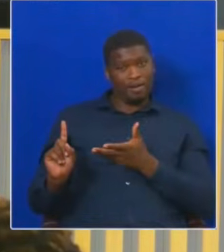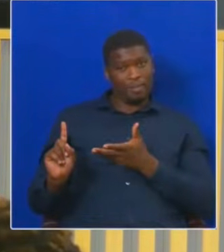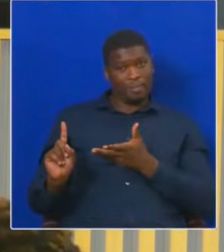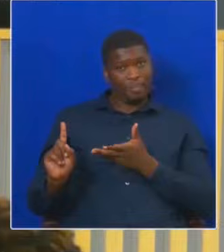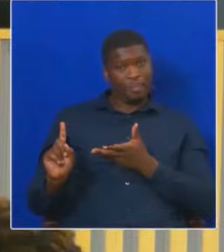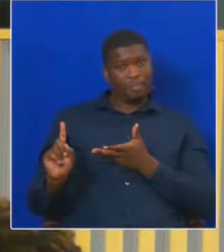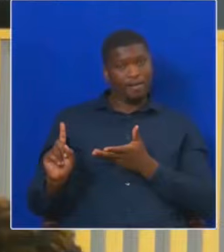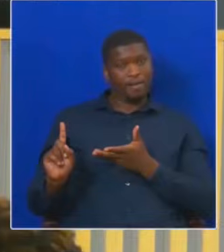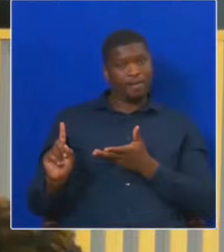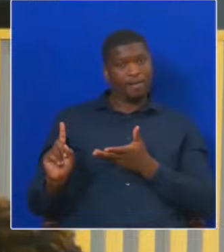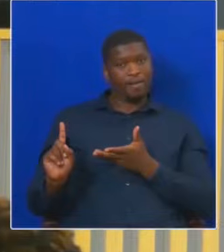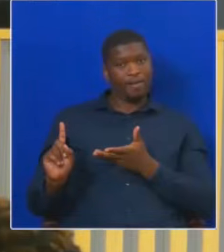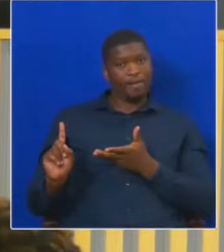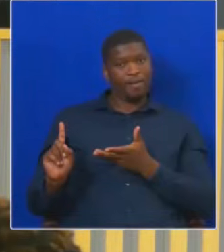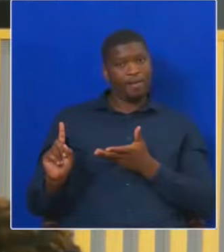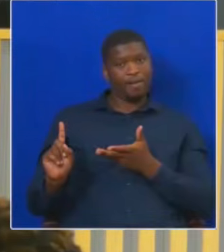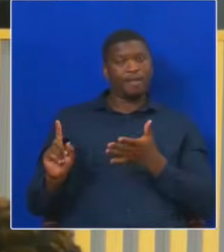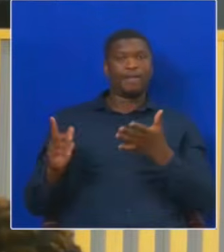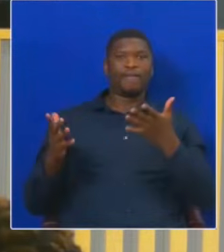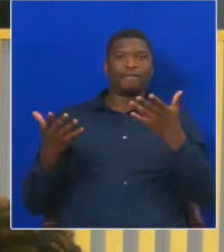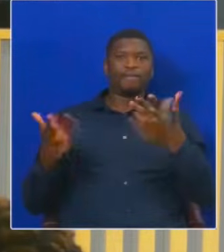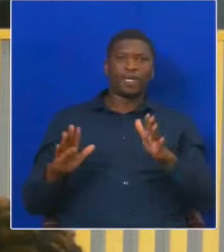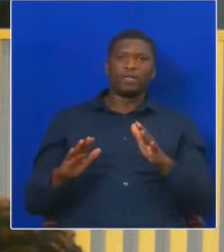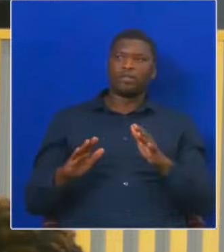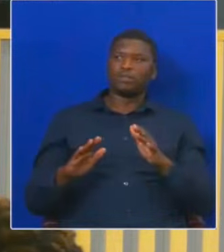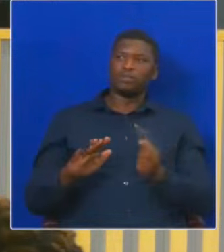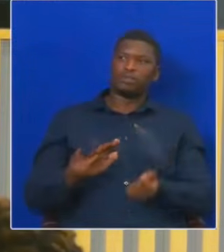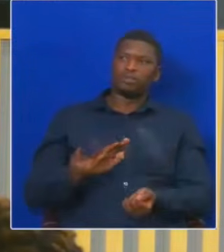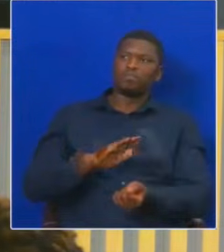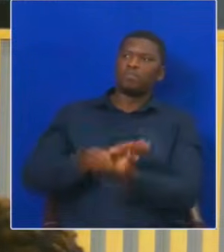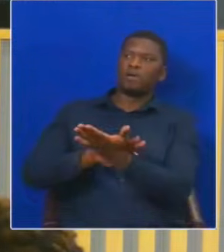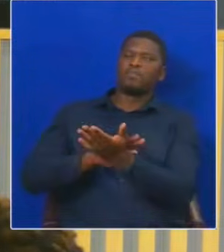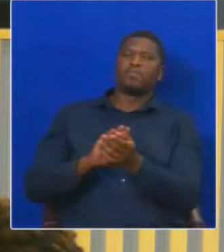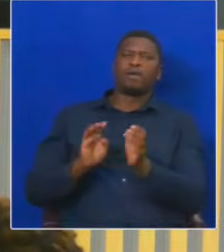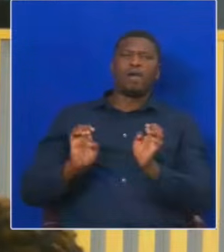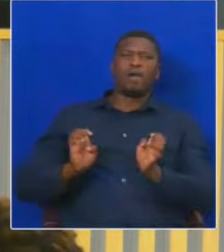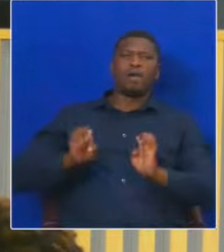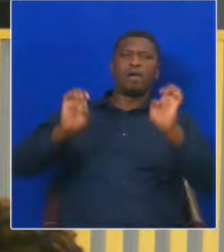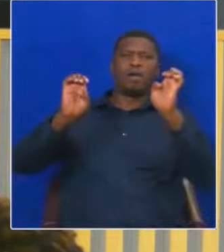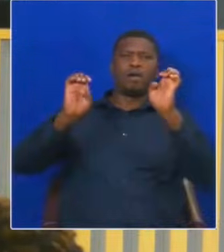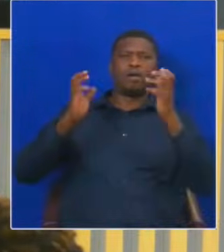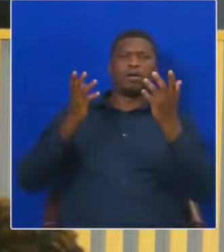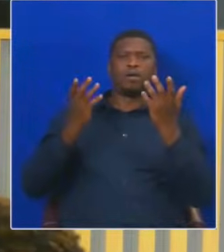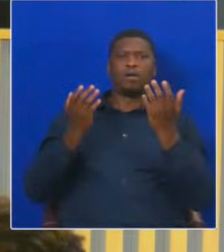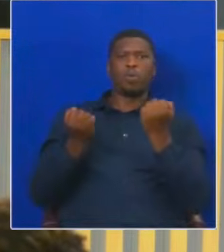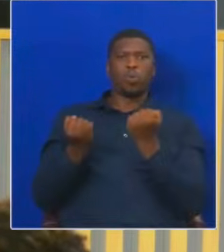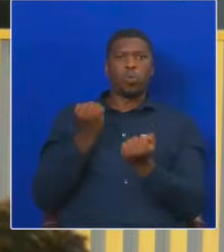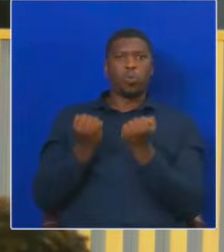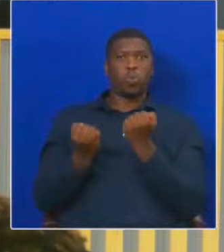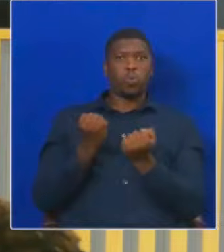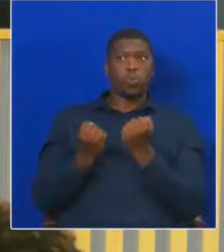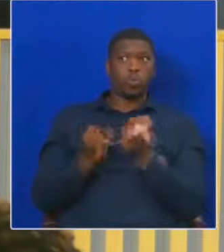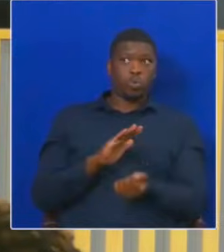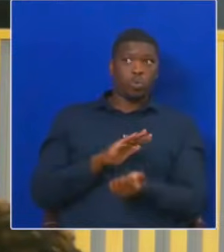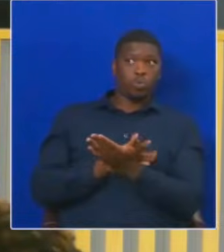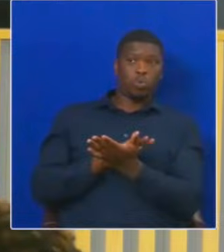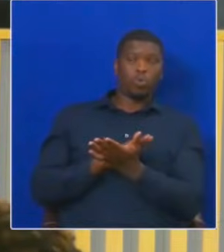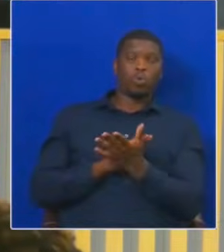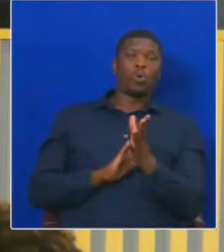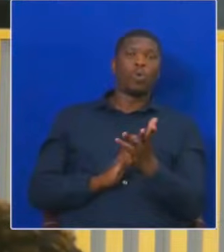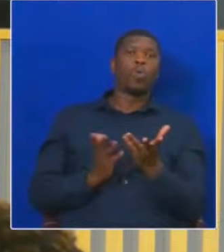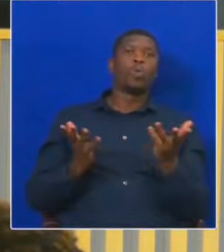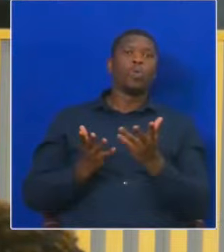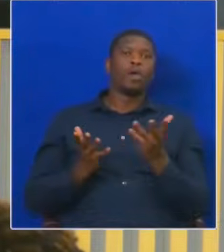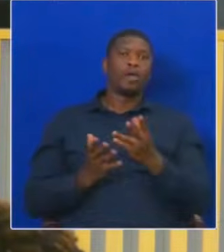an urgent court proceeding to the Pretoria